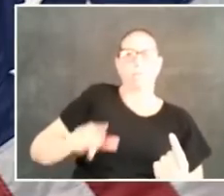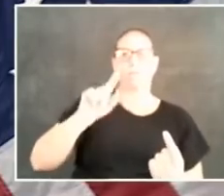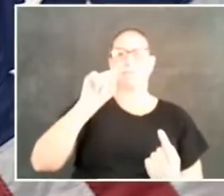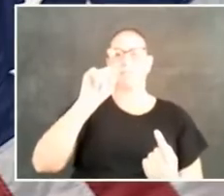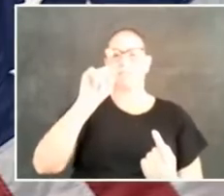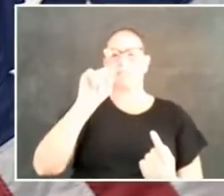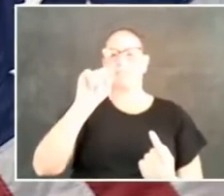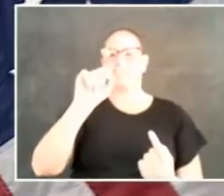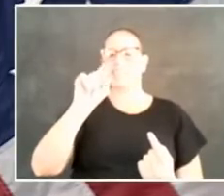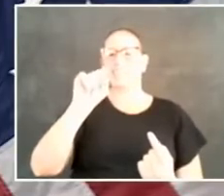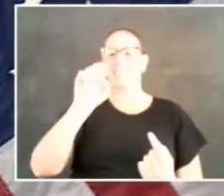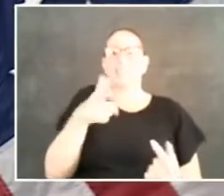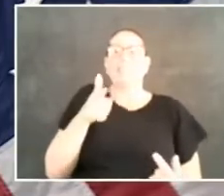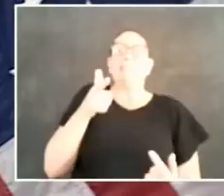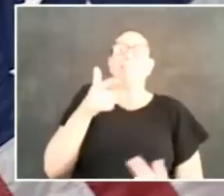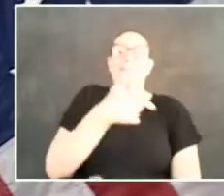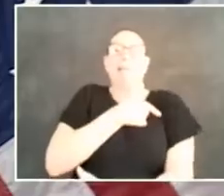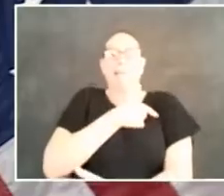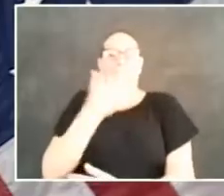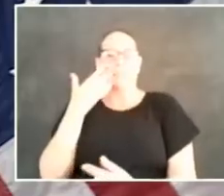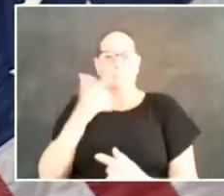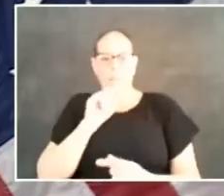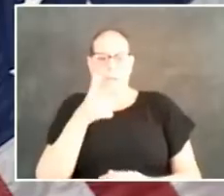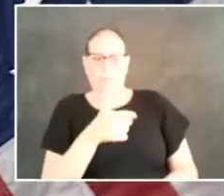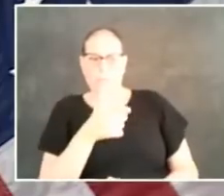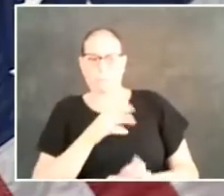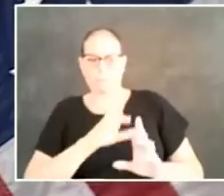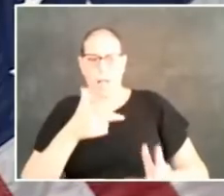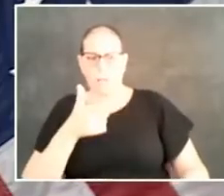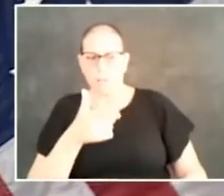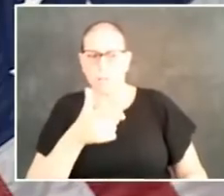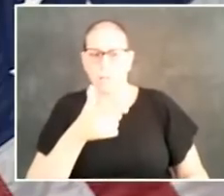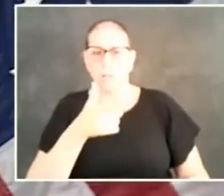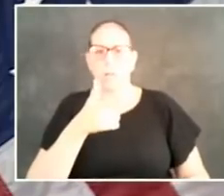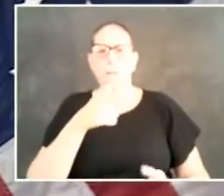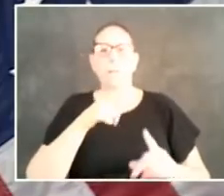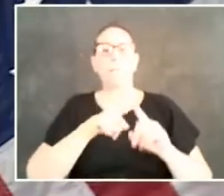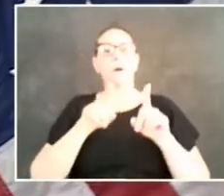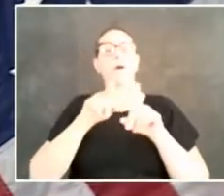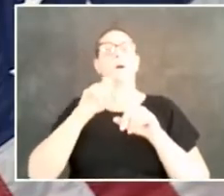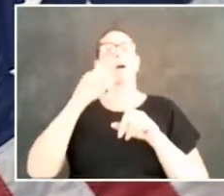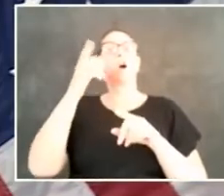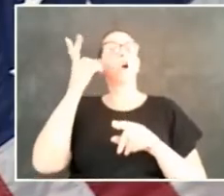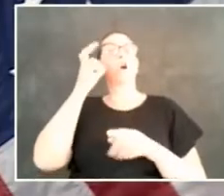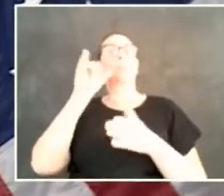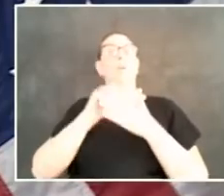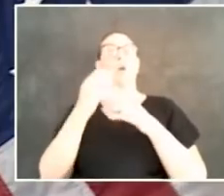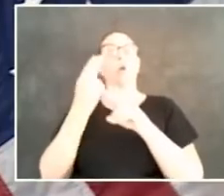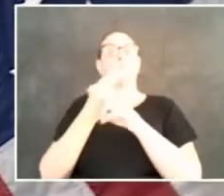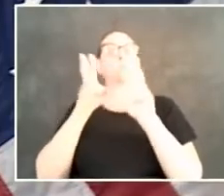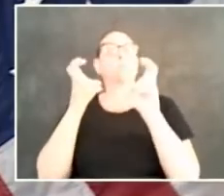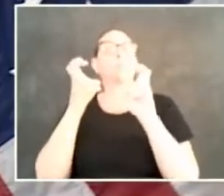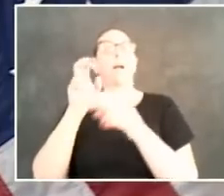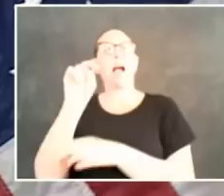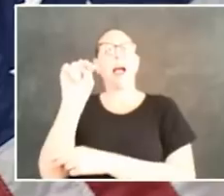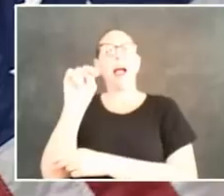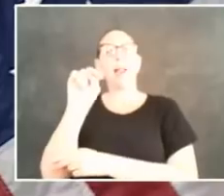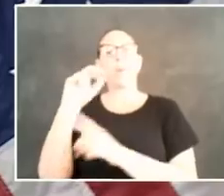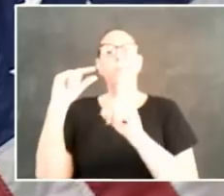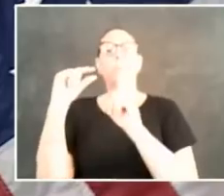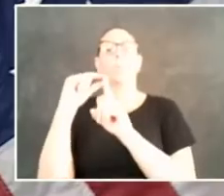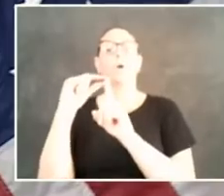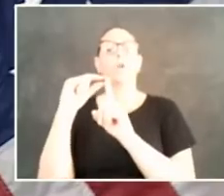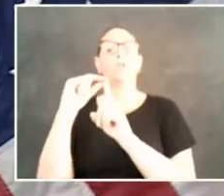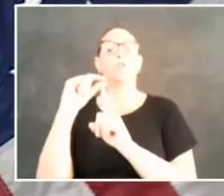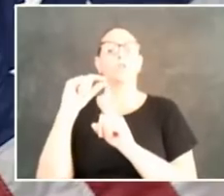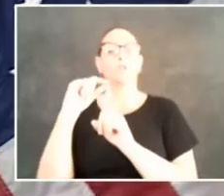I'll start and just say that, Ashley, first of all, any incident where there's any potential of something inappropriate unquestionably